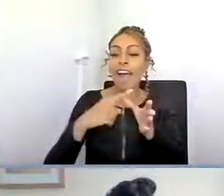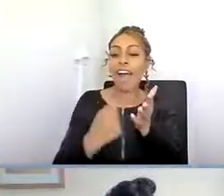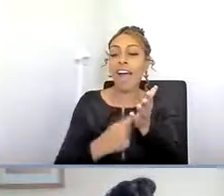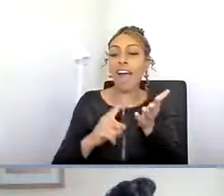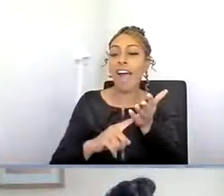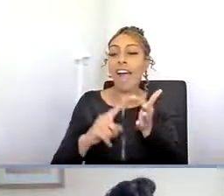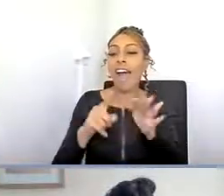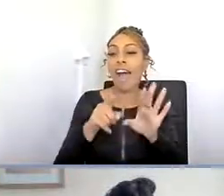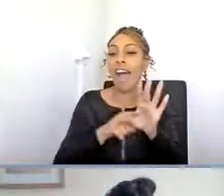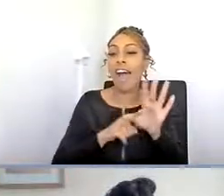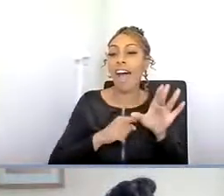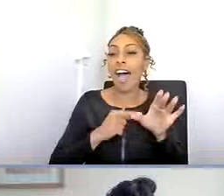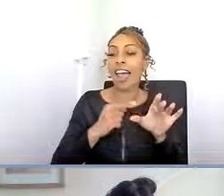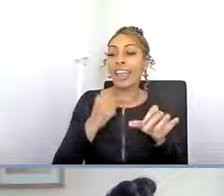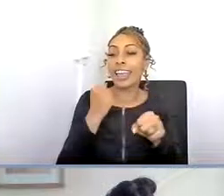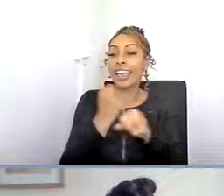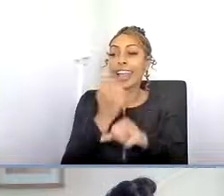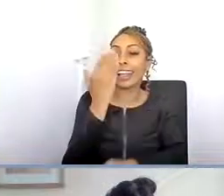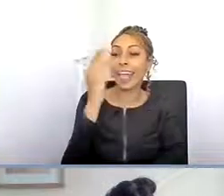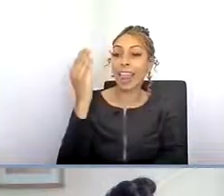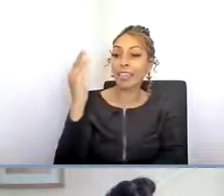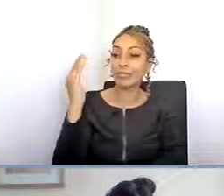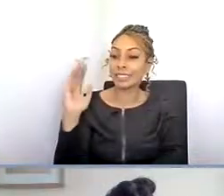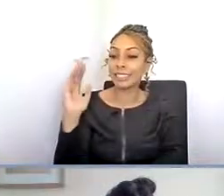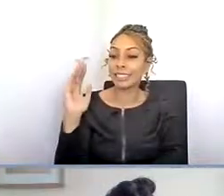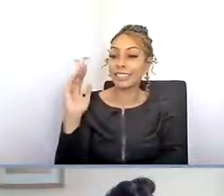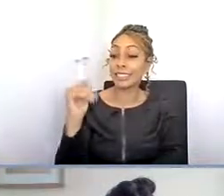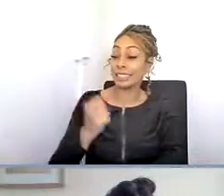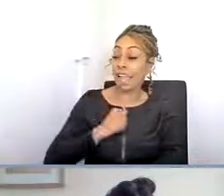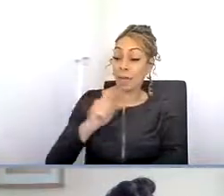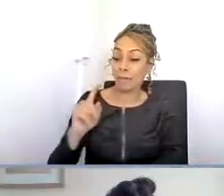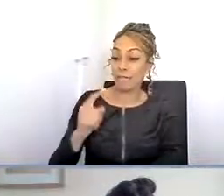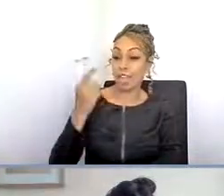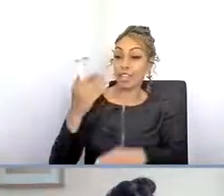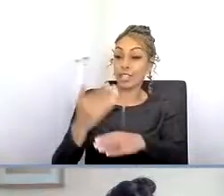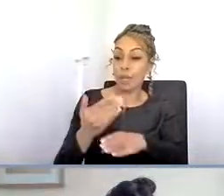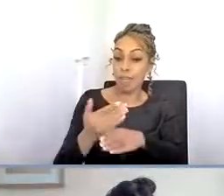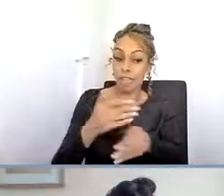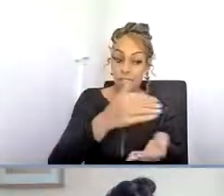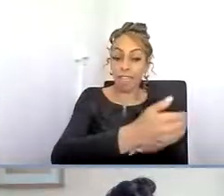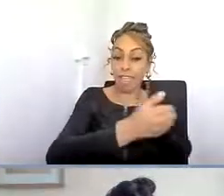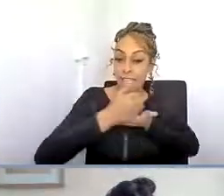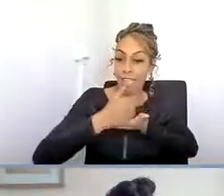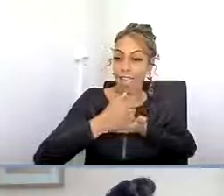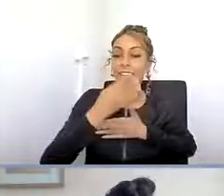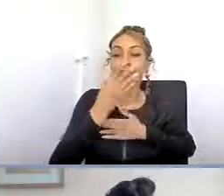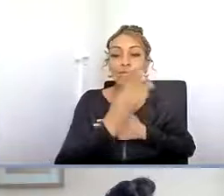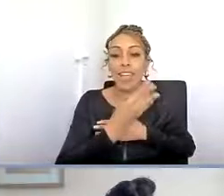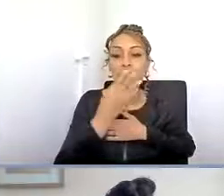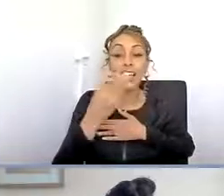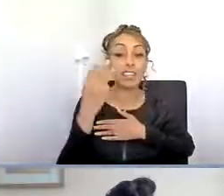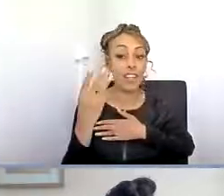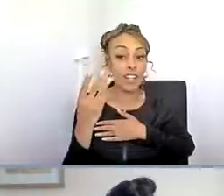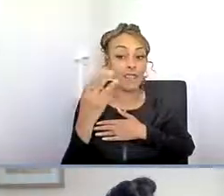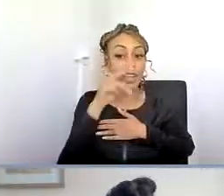year older. And our first work was acquired in 1993, and that's a painting